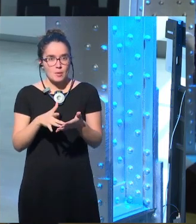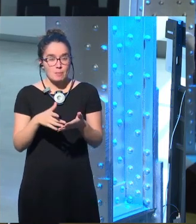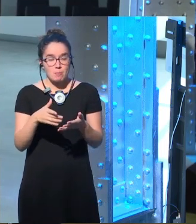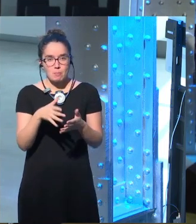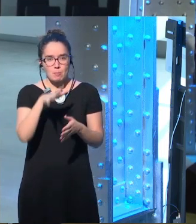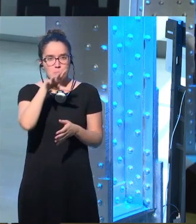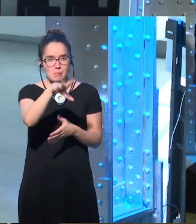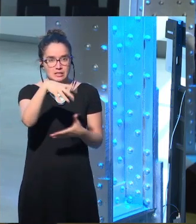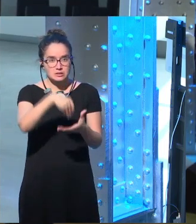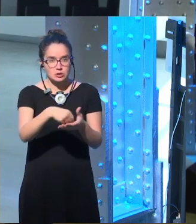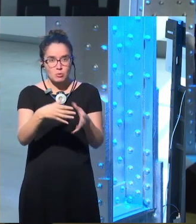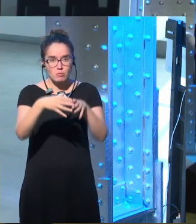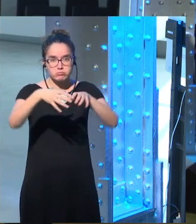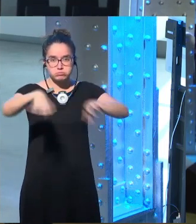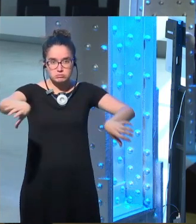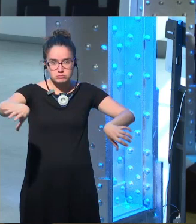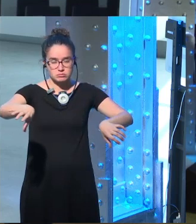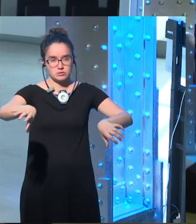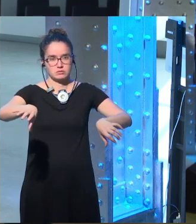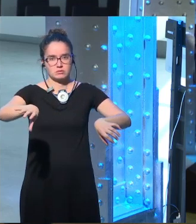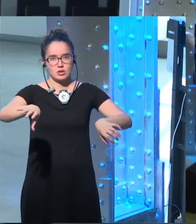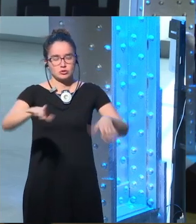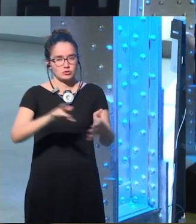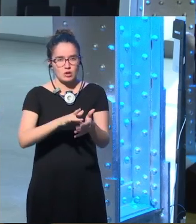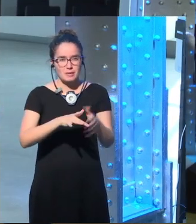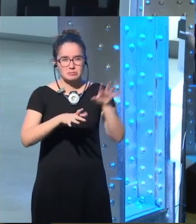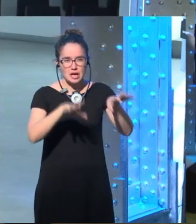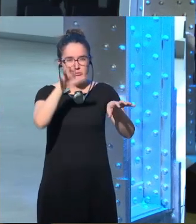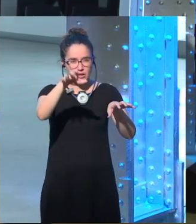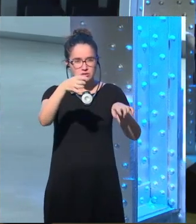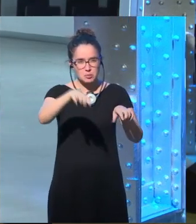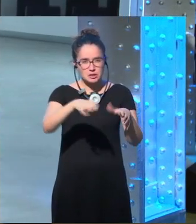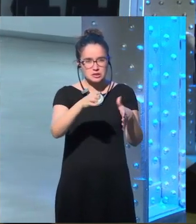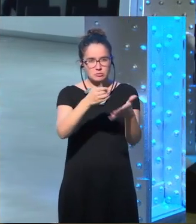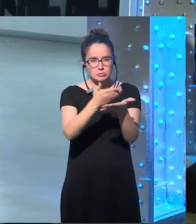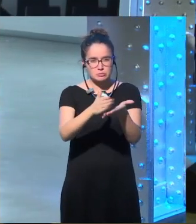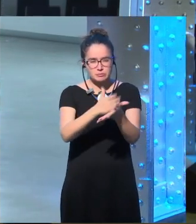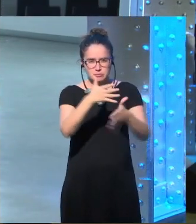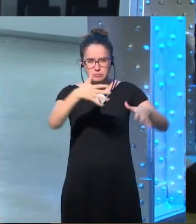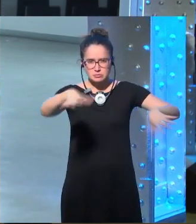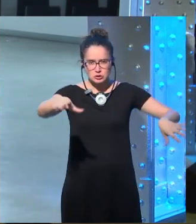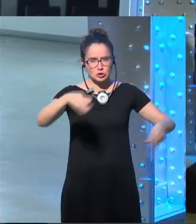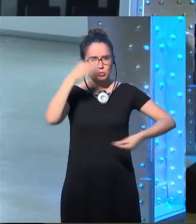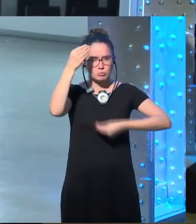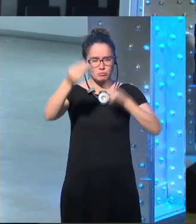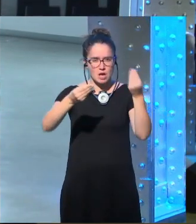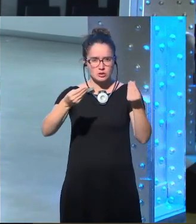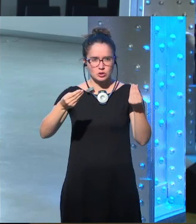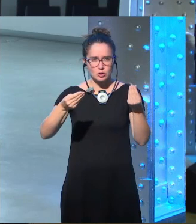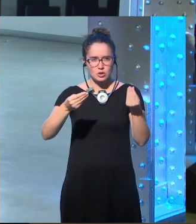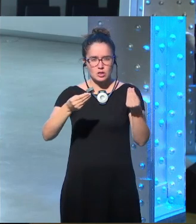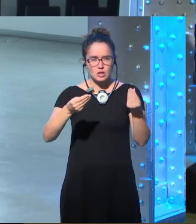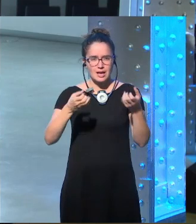to manage, I believe, more than anything else, is the relocation of the